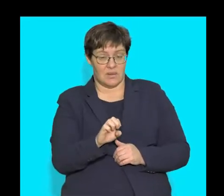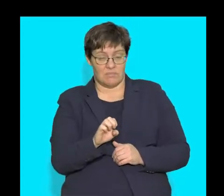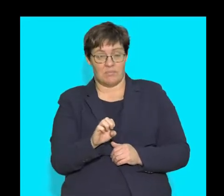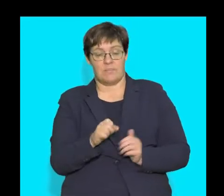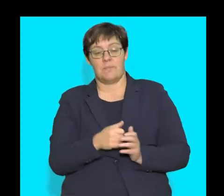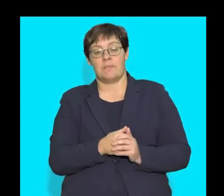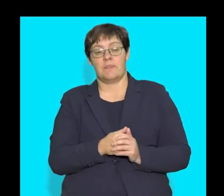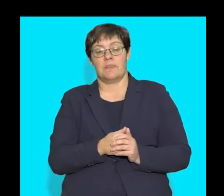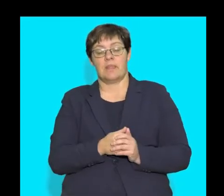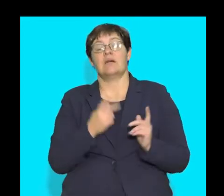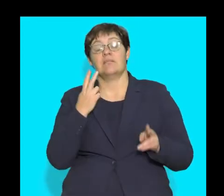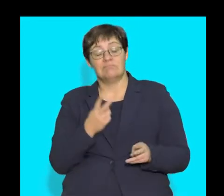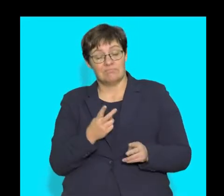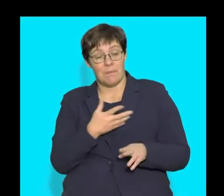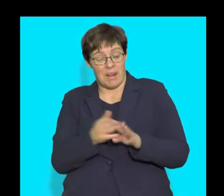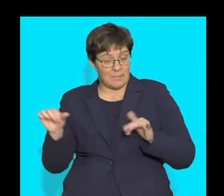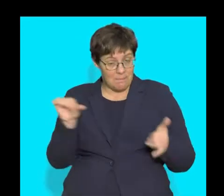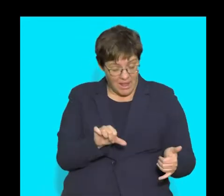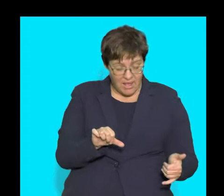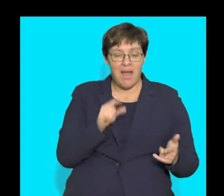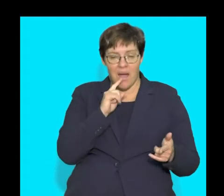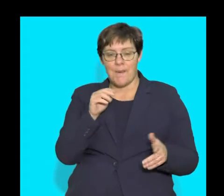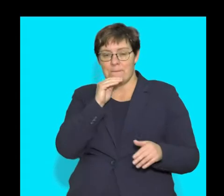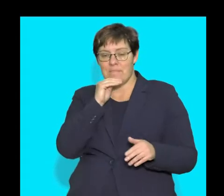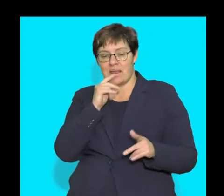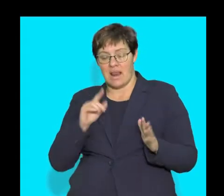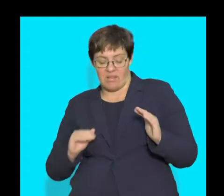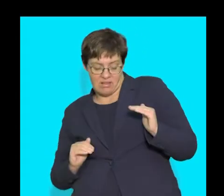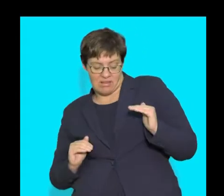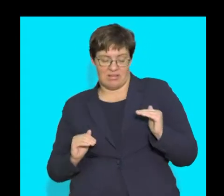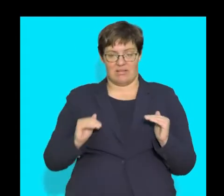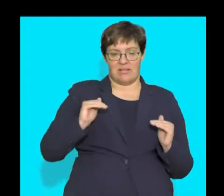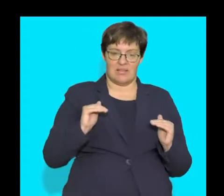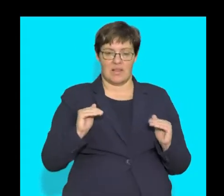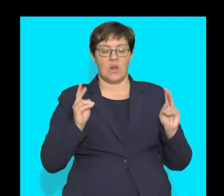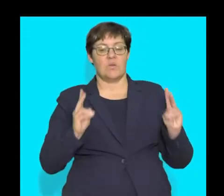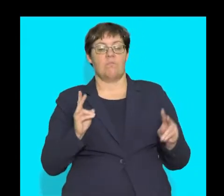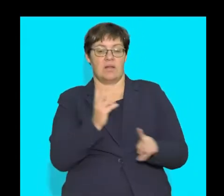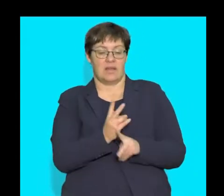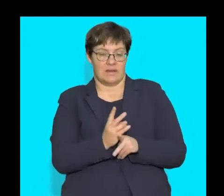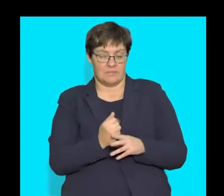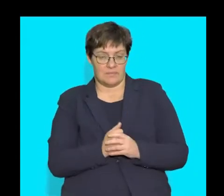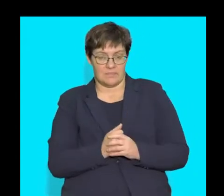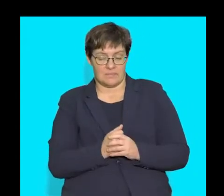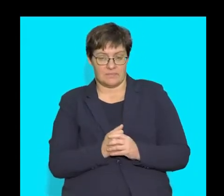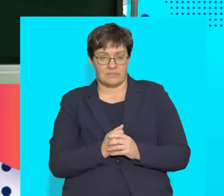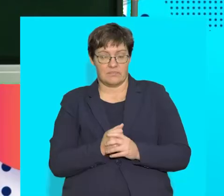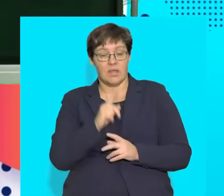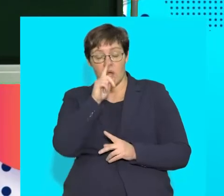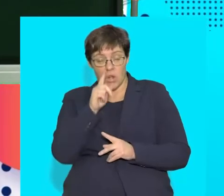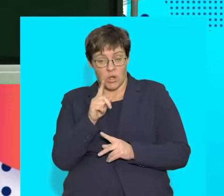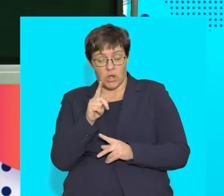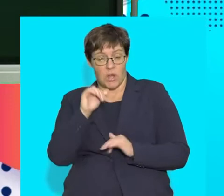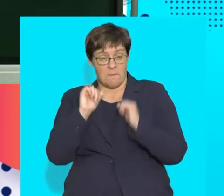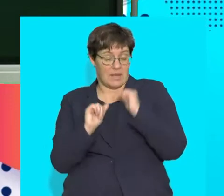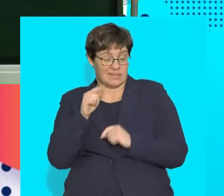glucose, releasing that back into the bloodstream, thereby bringing the blood sugar levels back to normal.